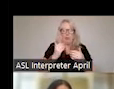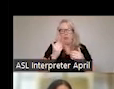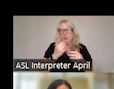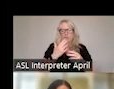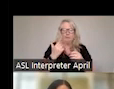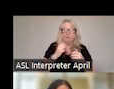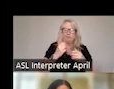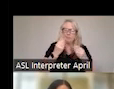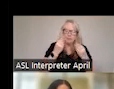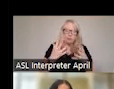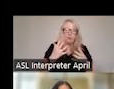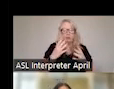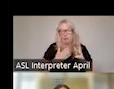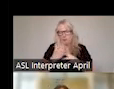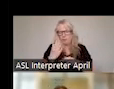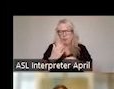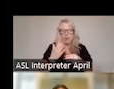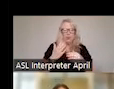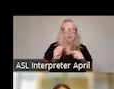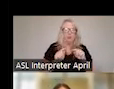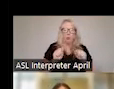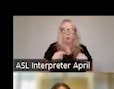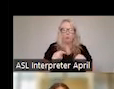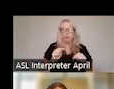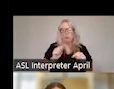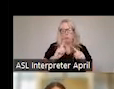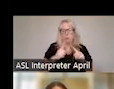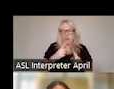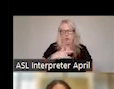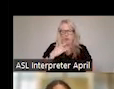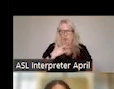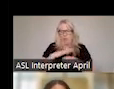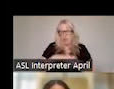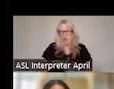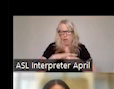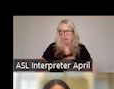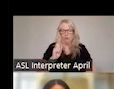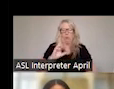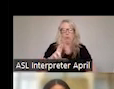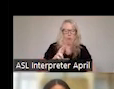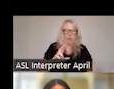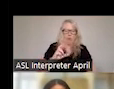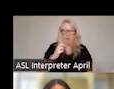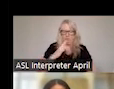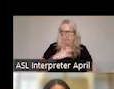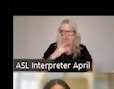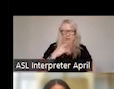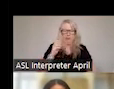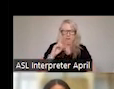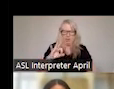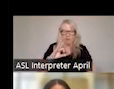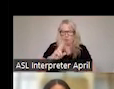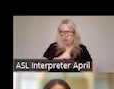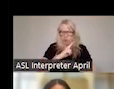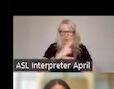go through or to go to when you're feeling distressed or you have, feelings of using or any of